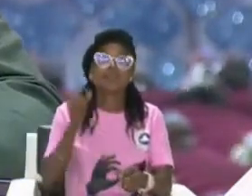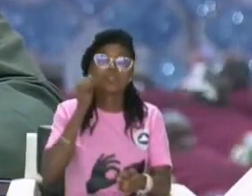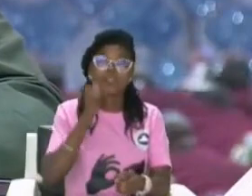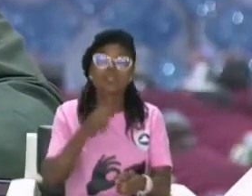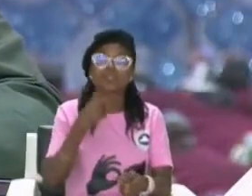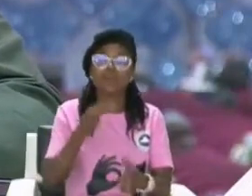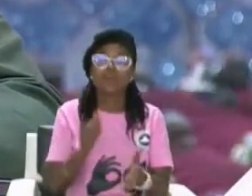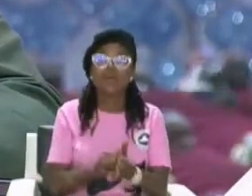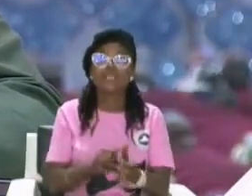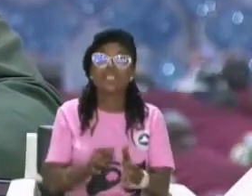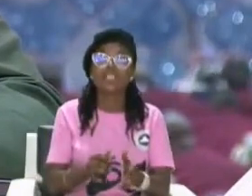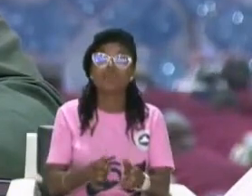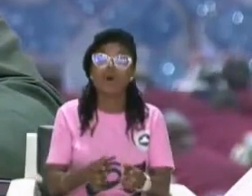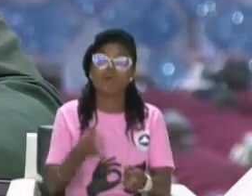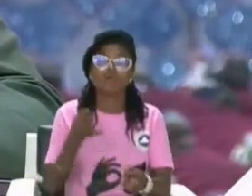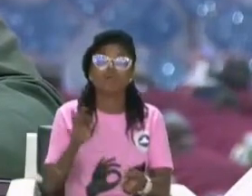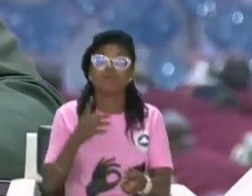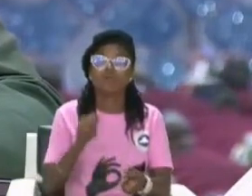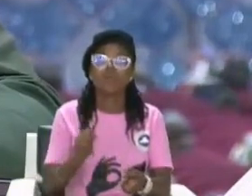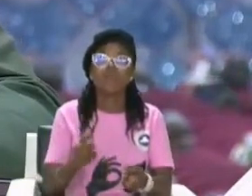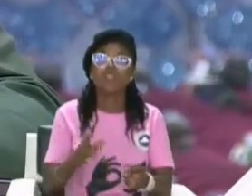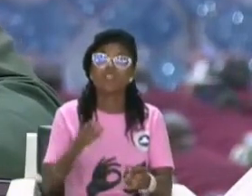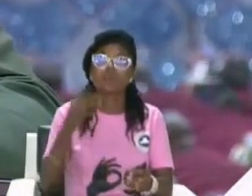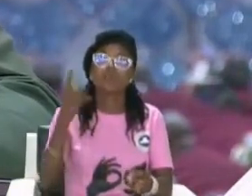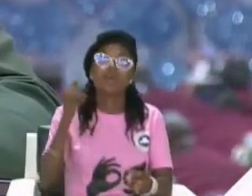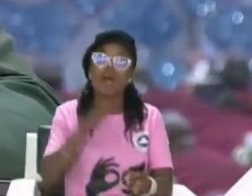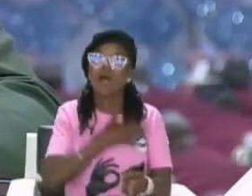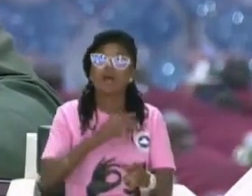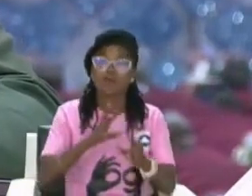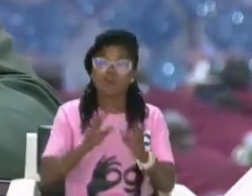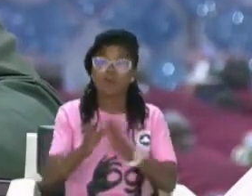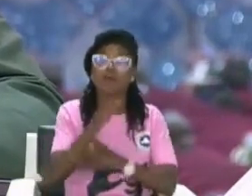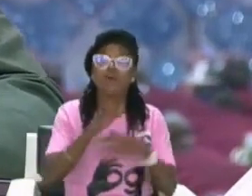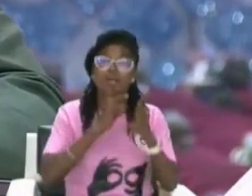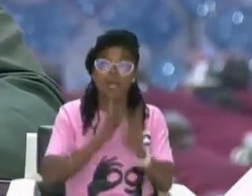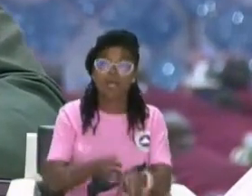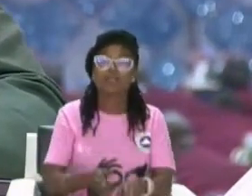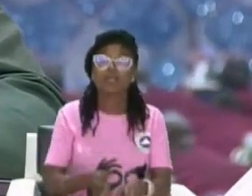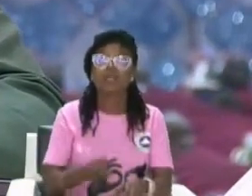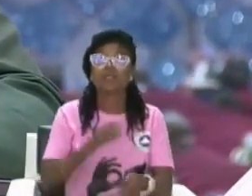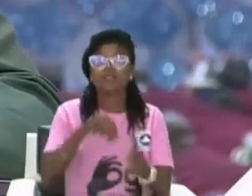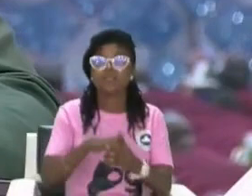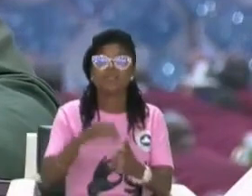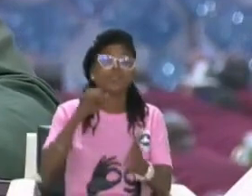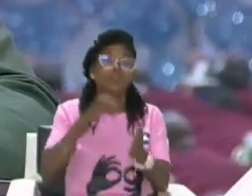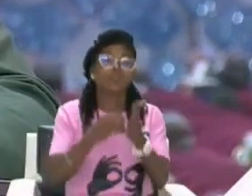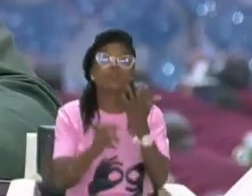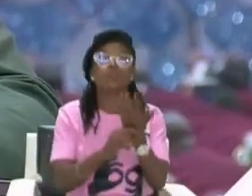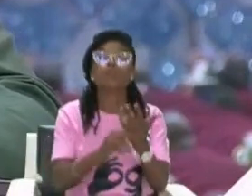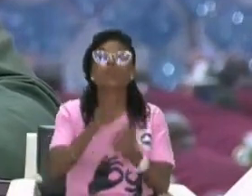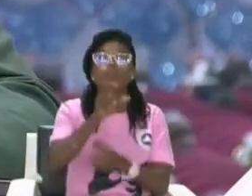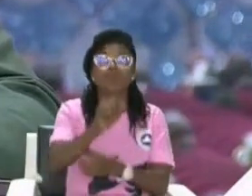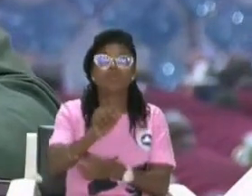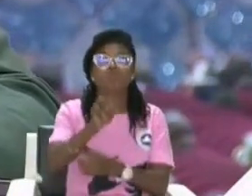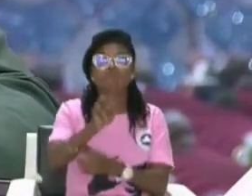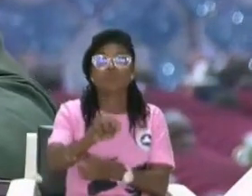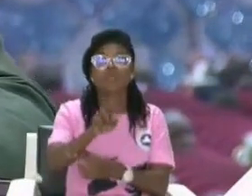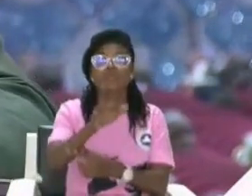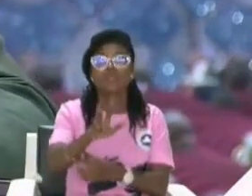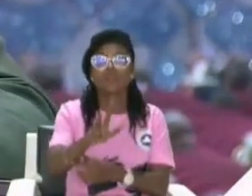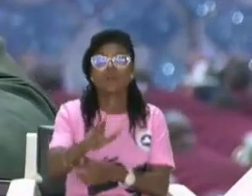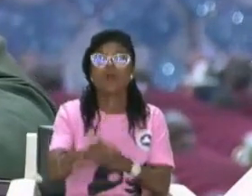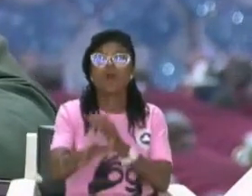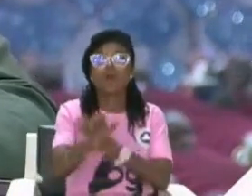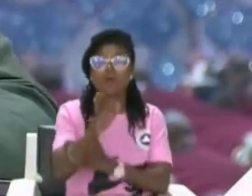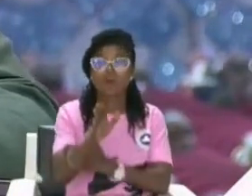it with faith, and God answered. In June 2023, God gave her